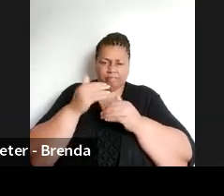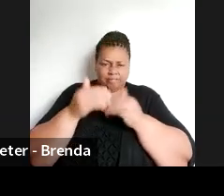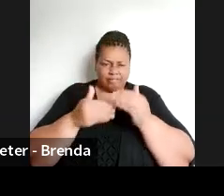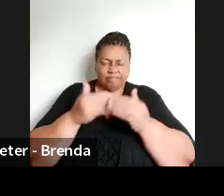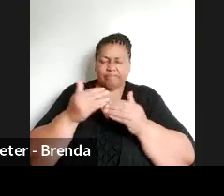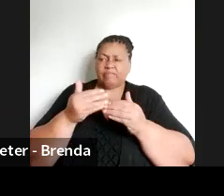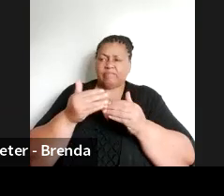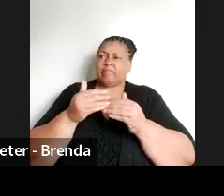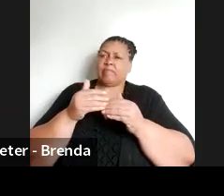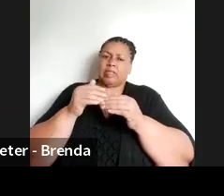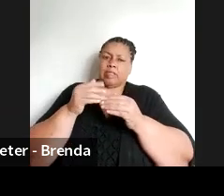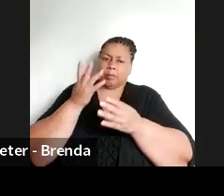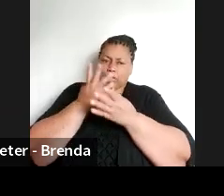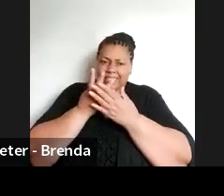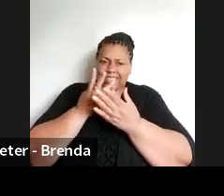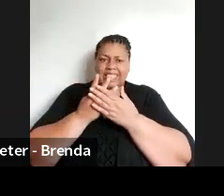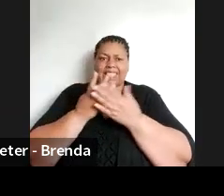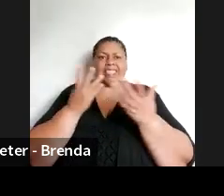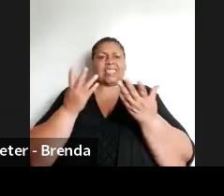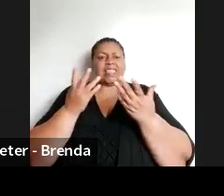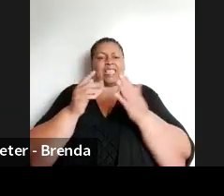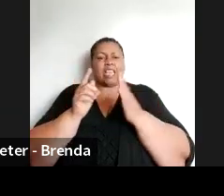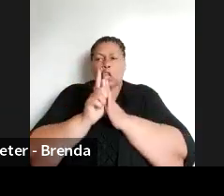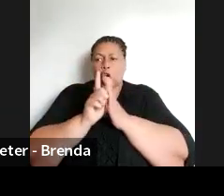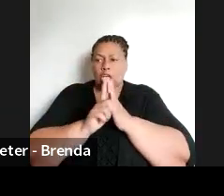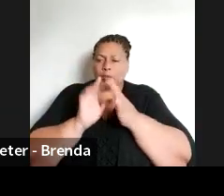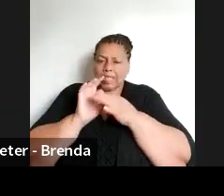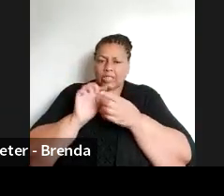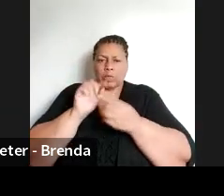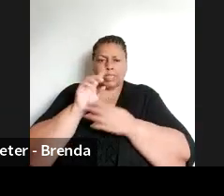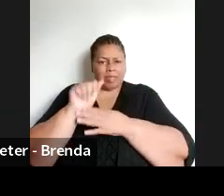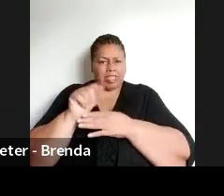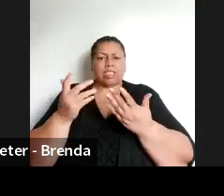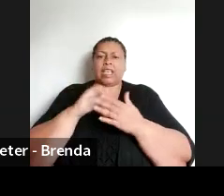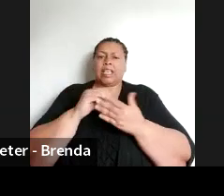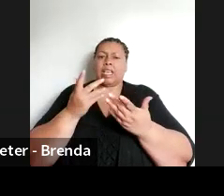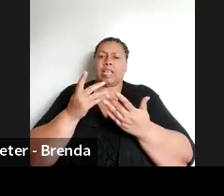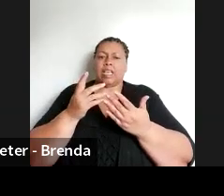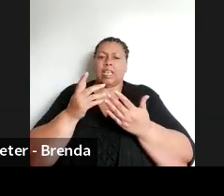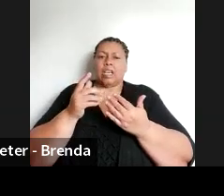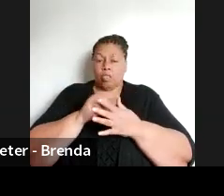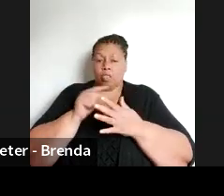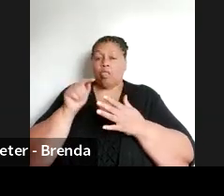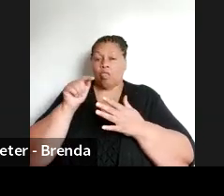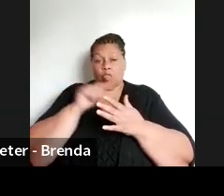can't say with the law, would help if we could recognize, hey, those are my people.